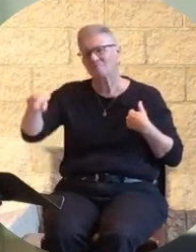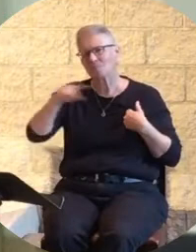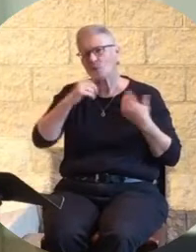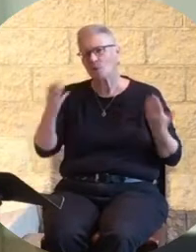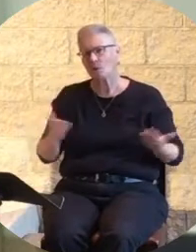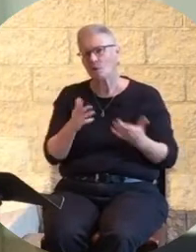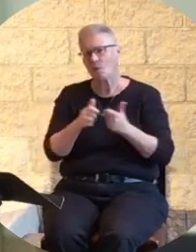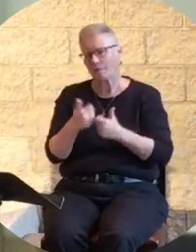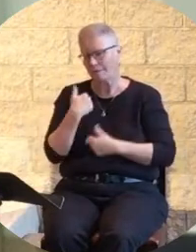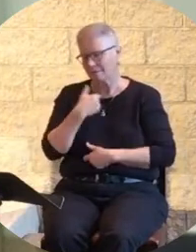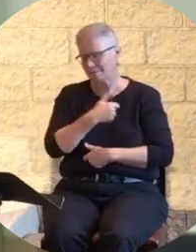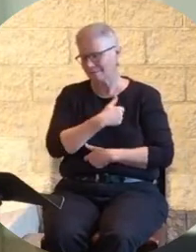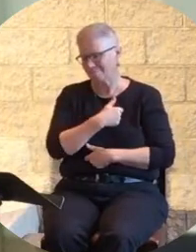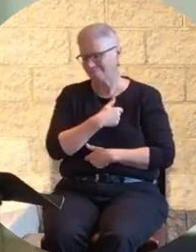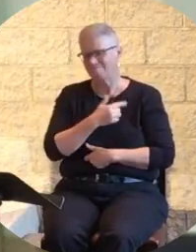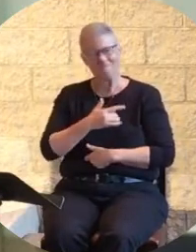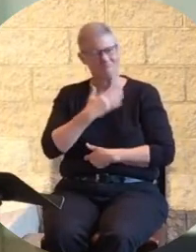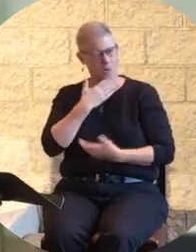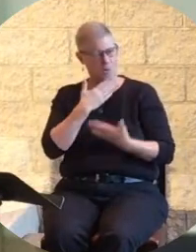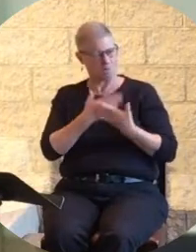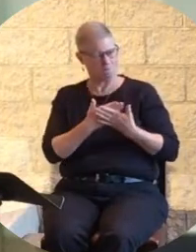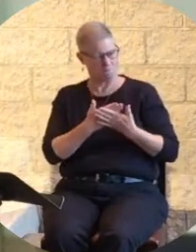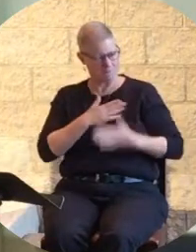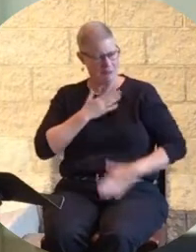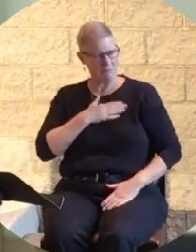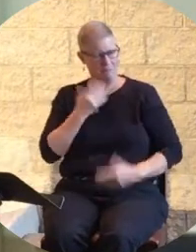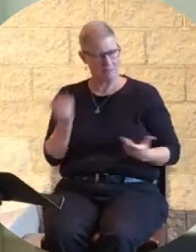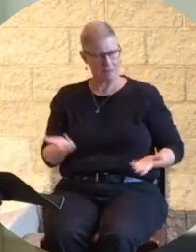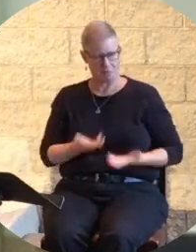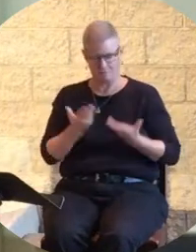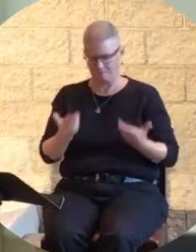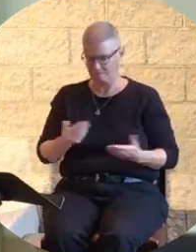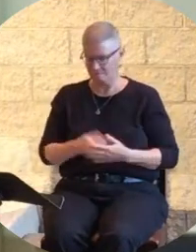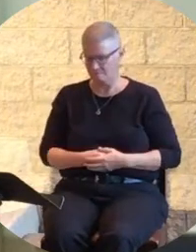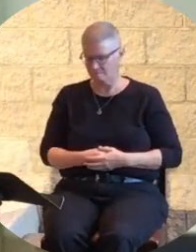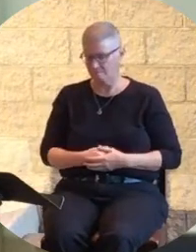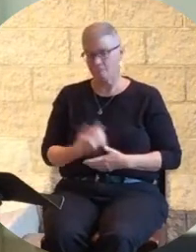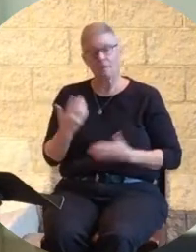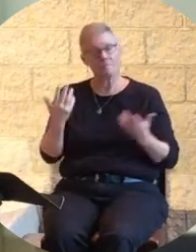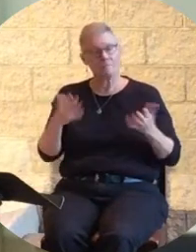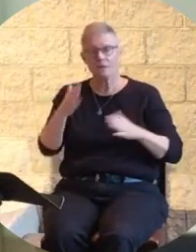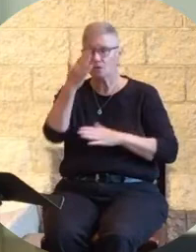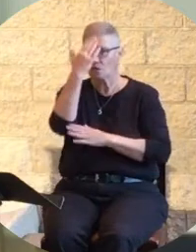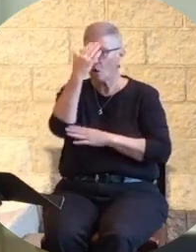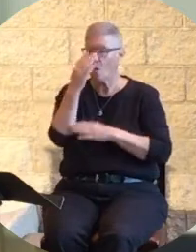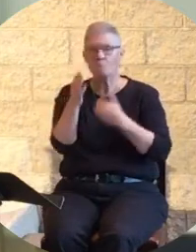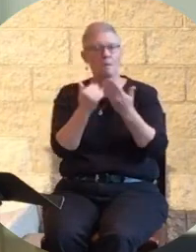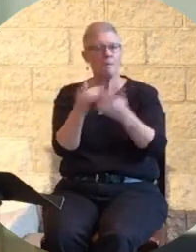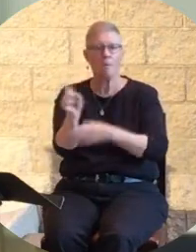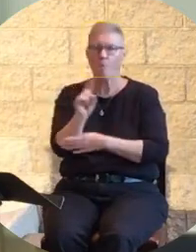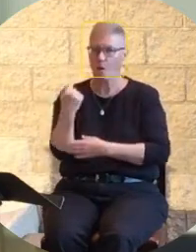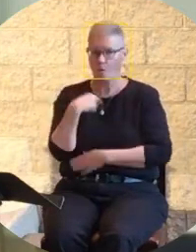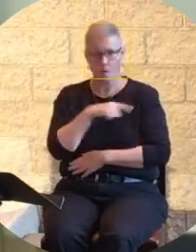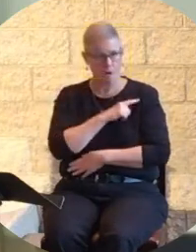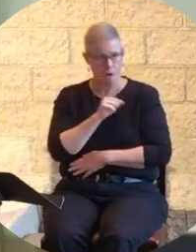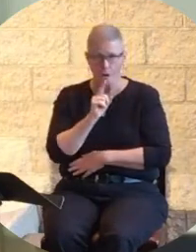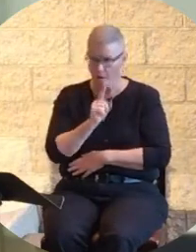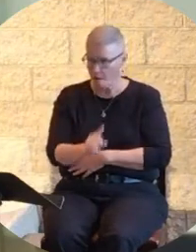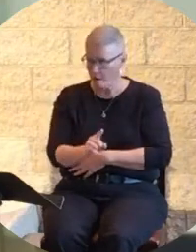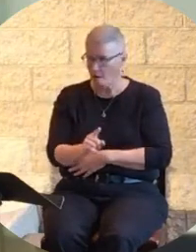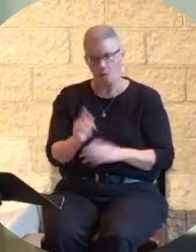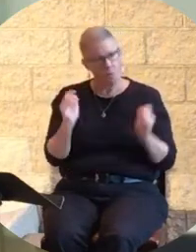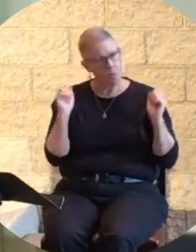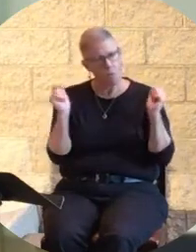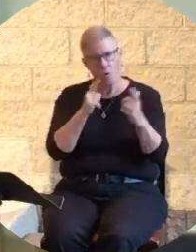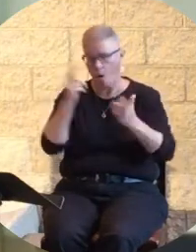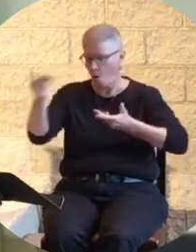here. And we know that wherever we are welcome here. That's part of who and what